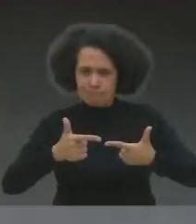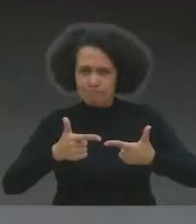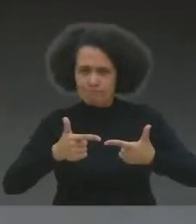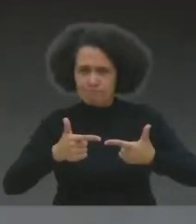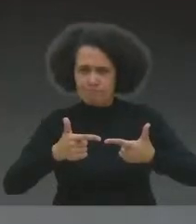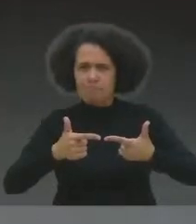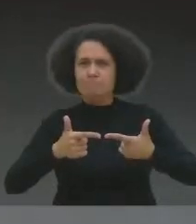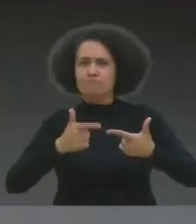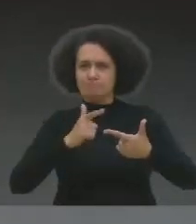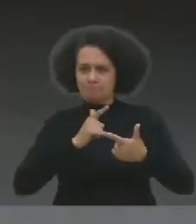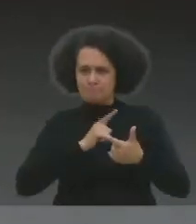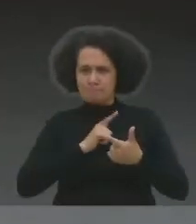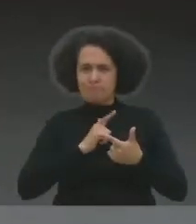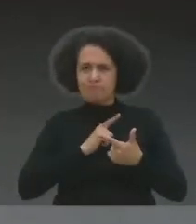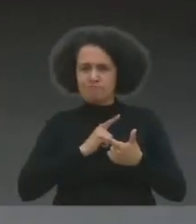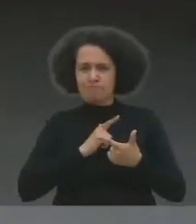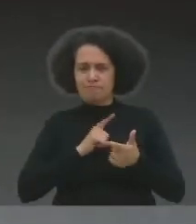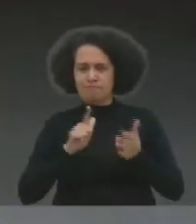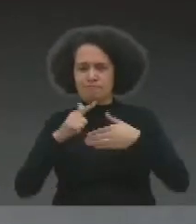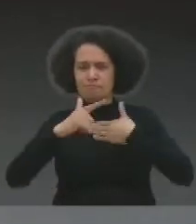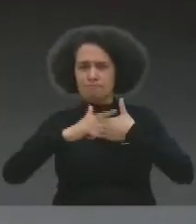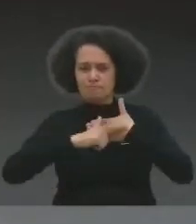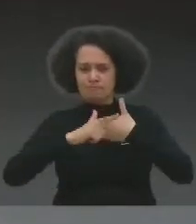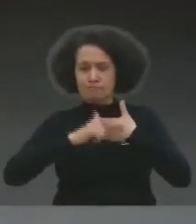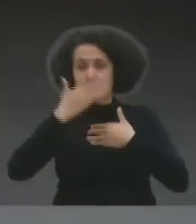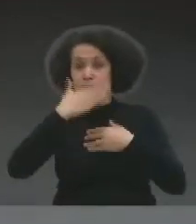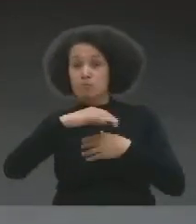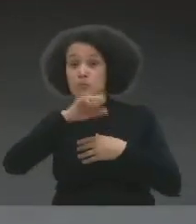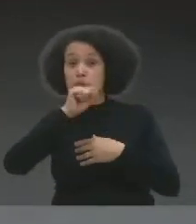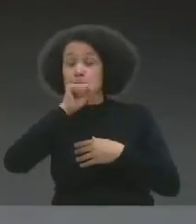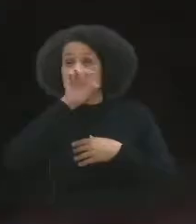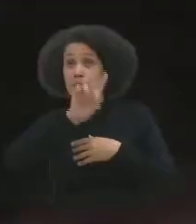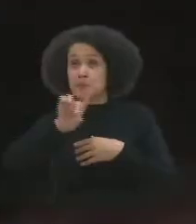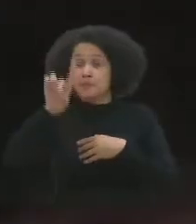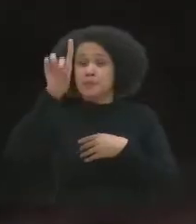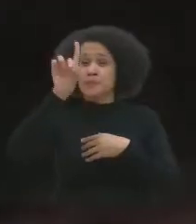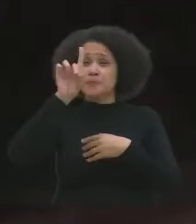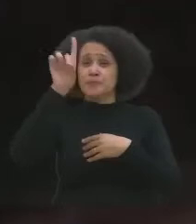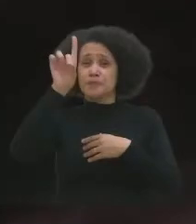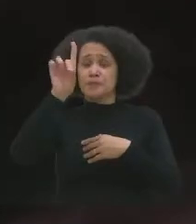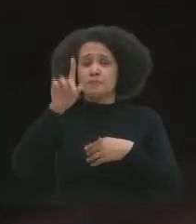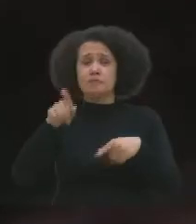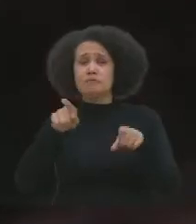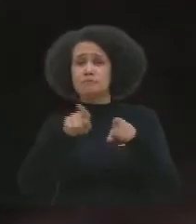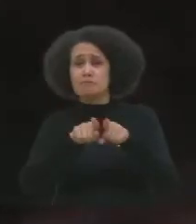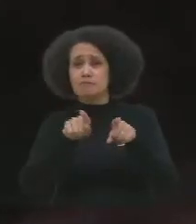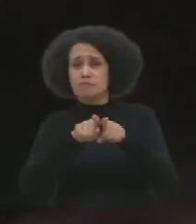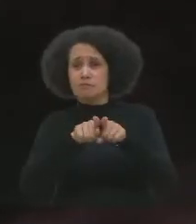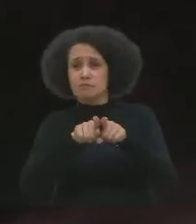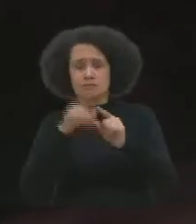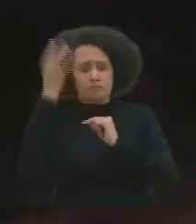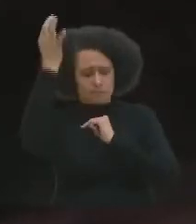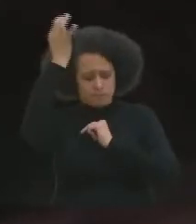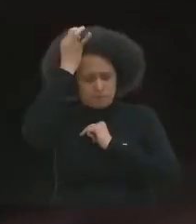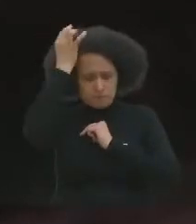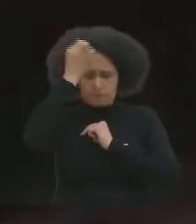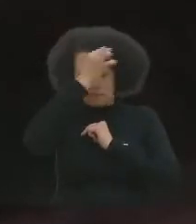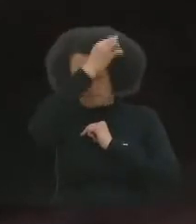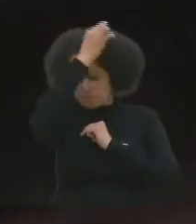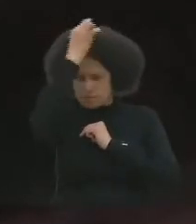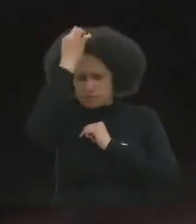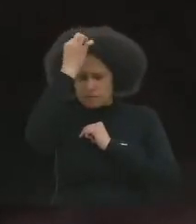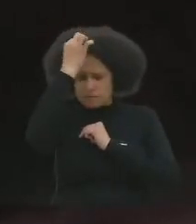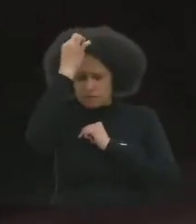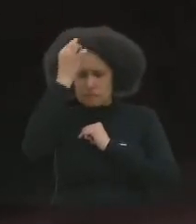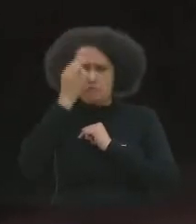Father's role in the battle. O papel do Pai na batalha. The Son and the Holy Spirit. O papel do Espírito Santo. And